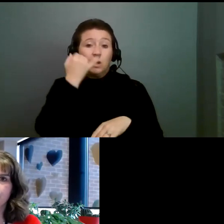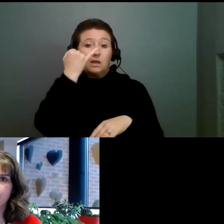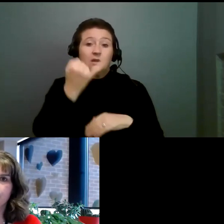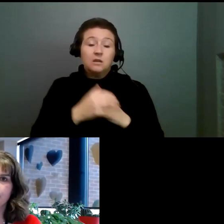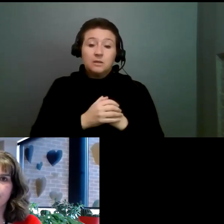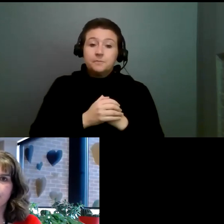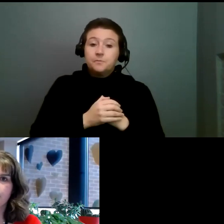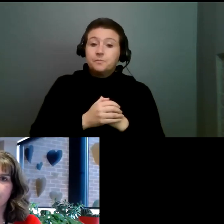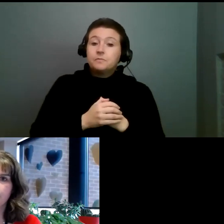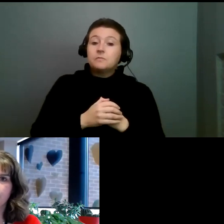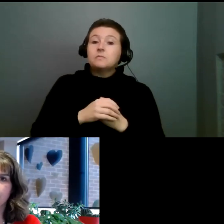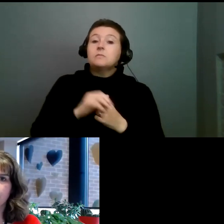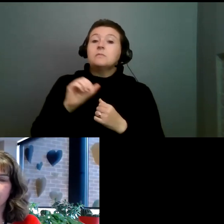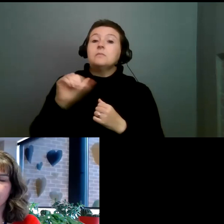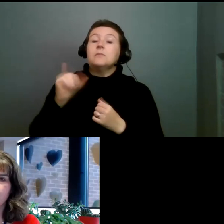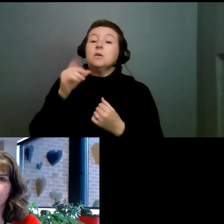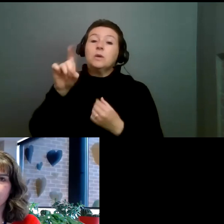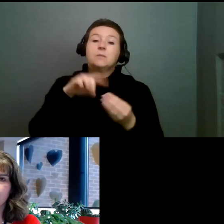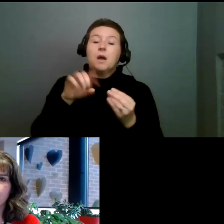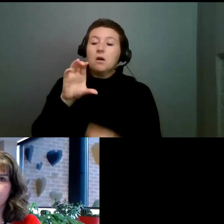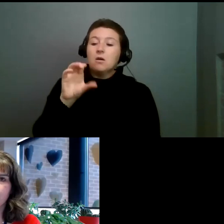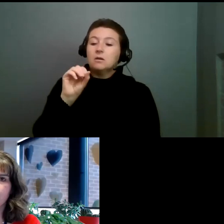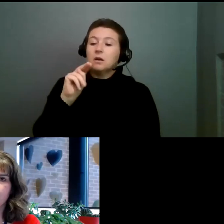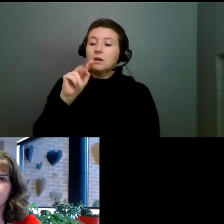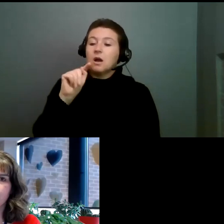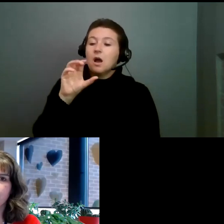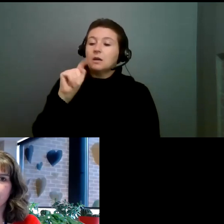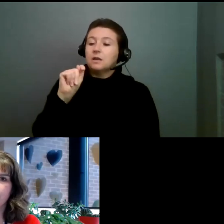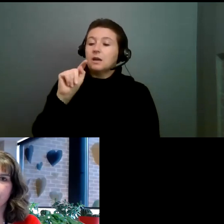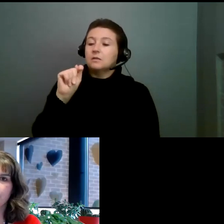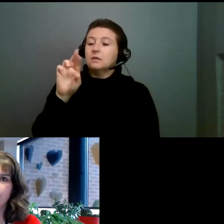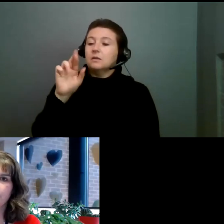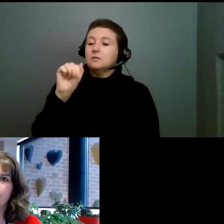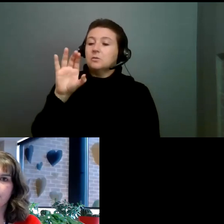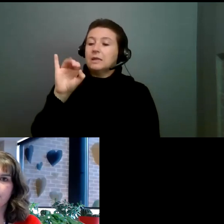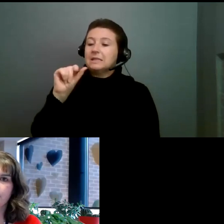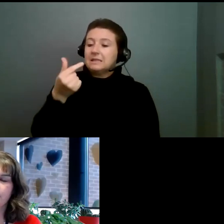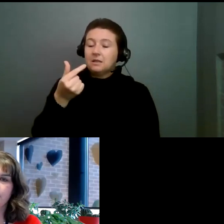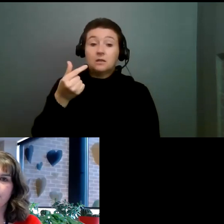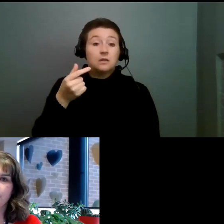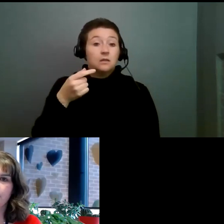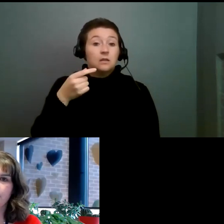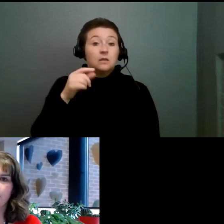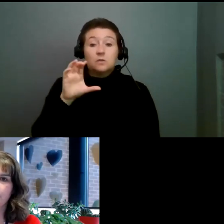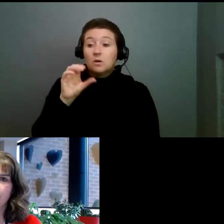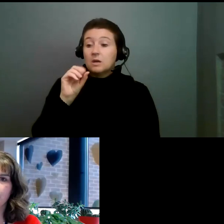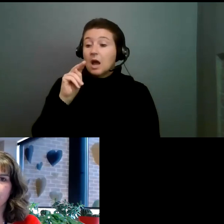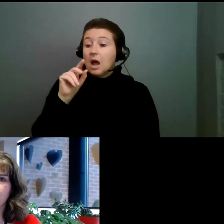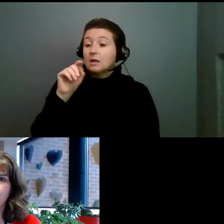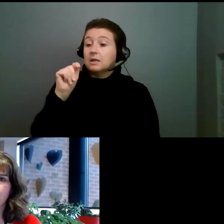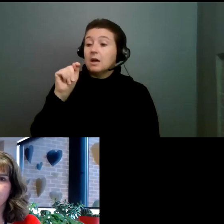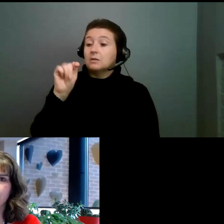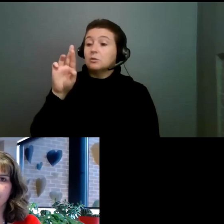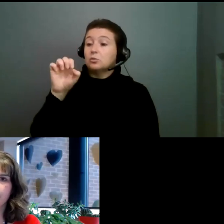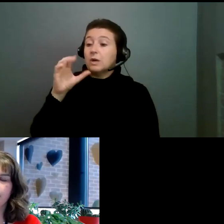And then a follow-up on contact tracing. Has contact tracing shown where, in general terms, these cases are happening? Dr.